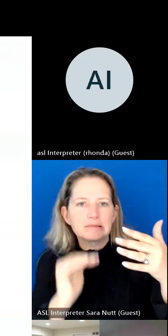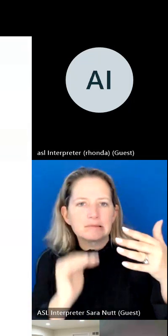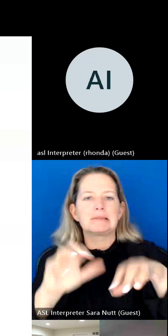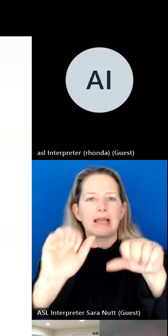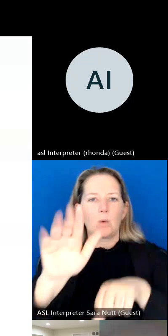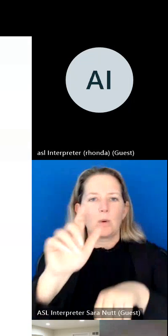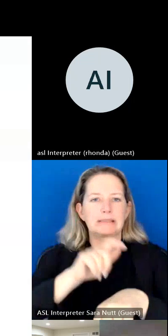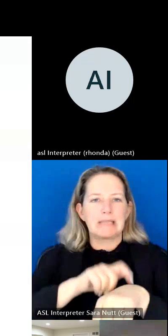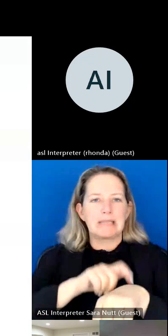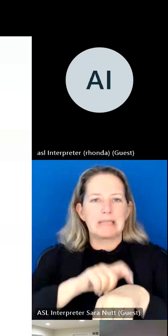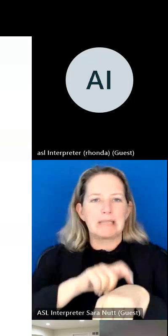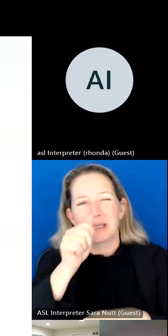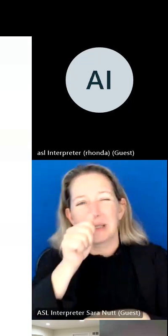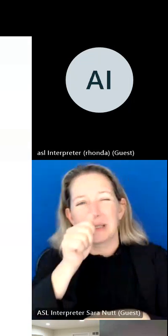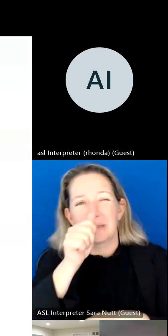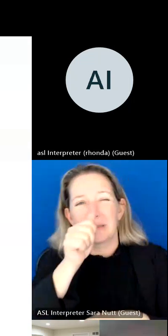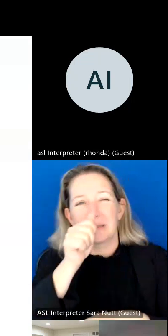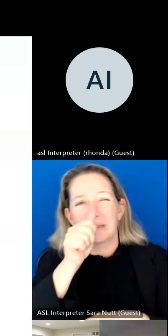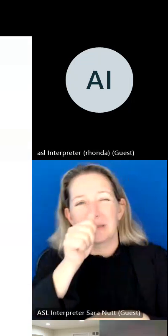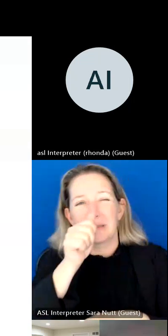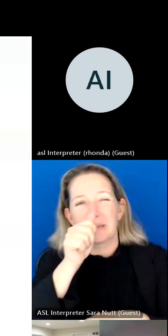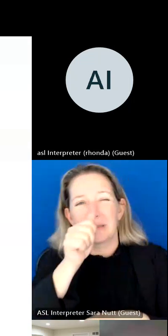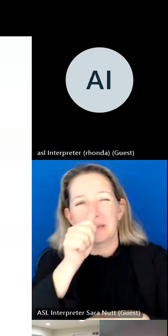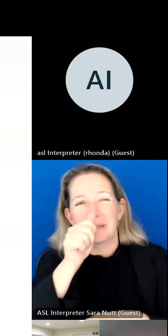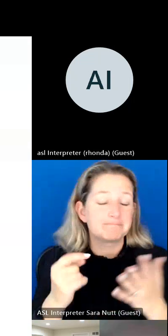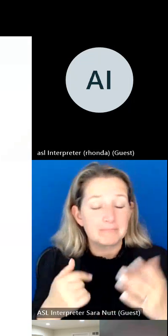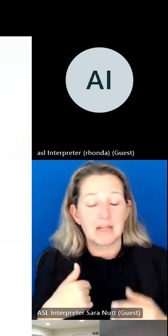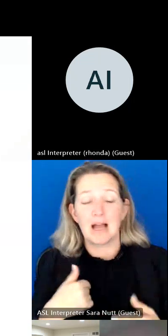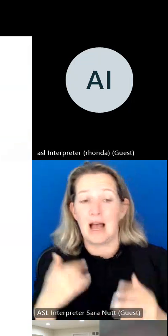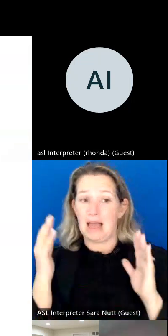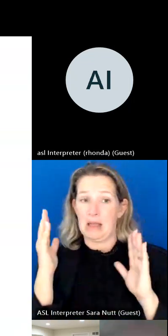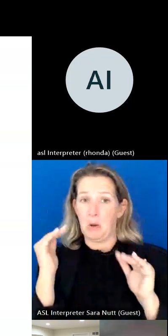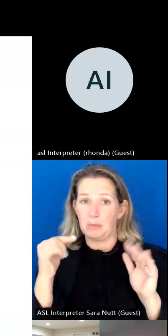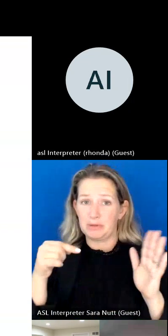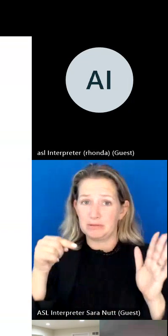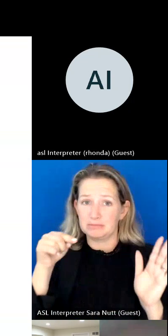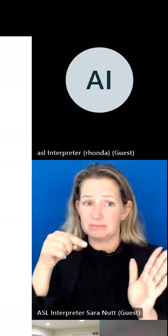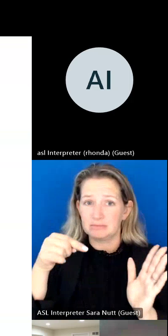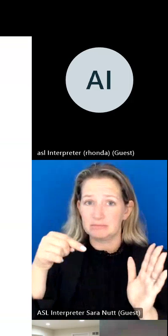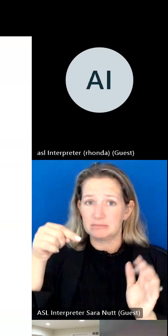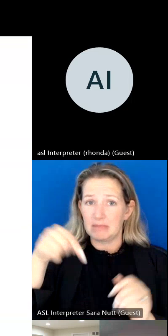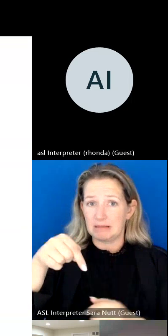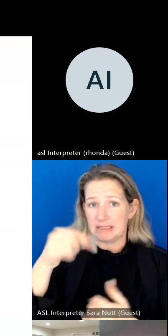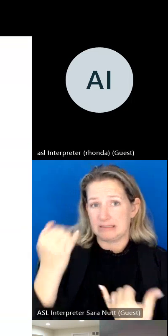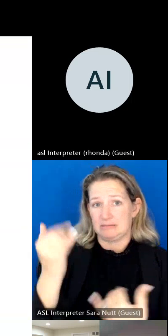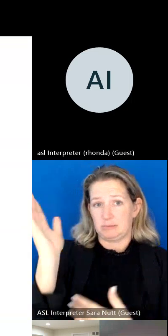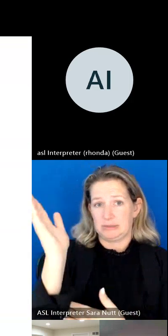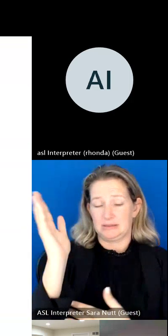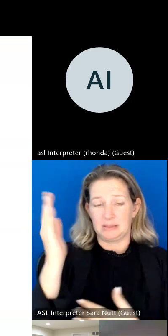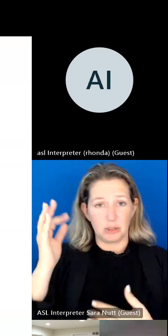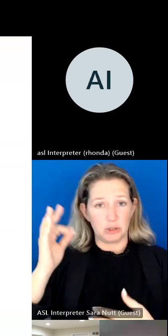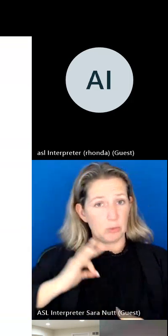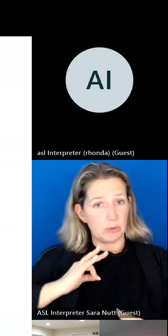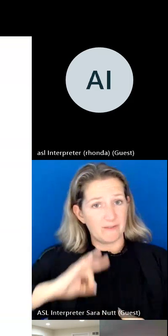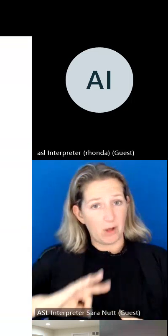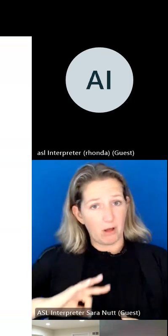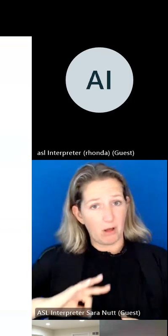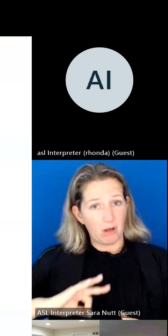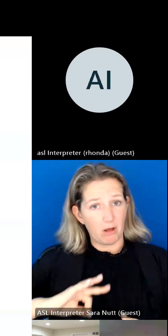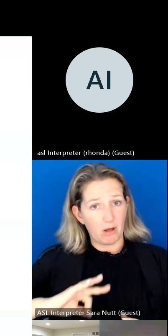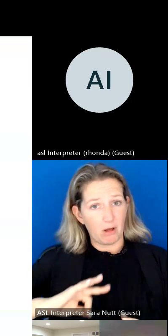So I hope this has been useful. If you can contact, what's the difference between gross and net